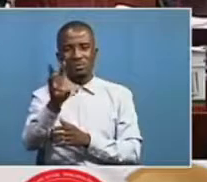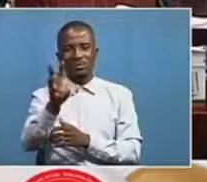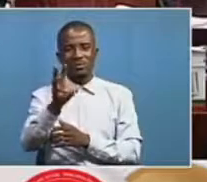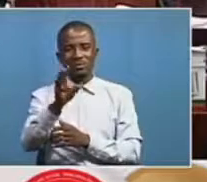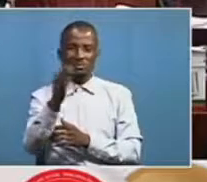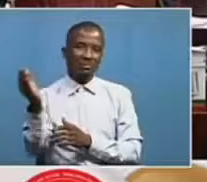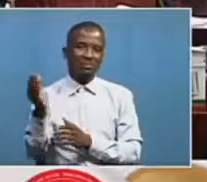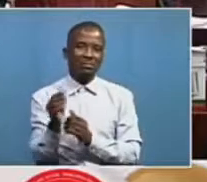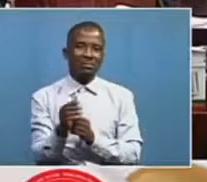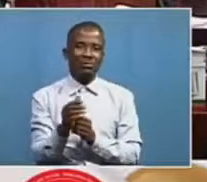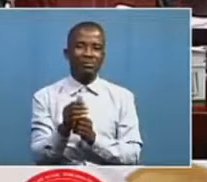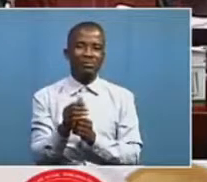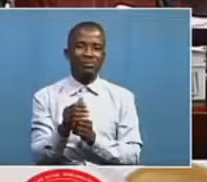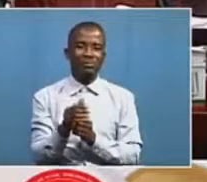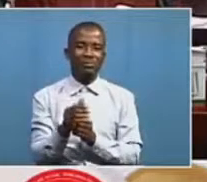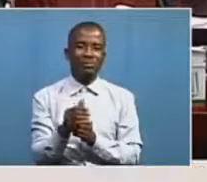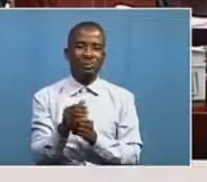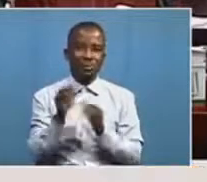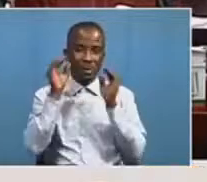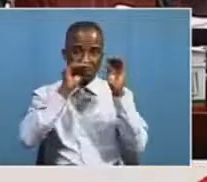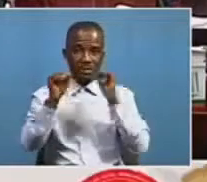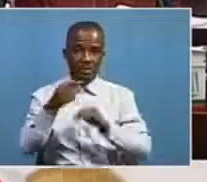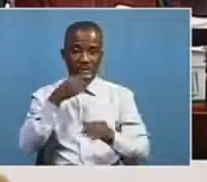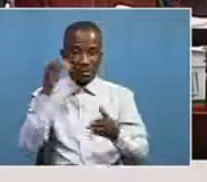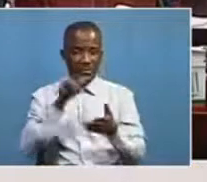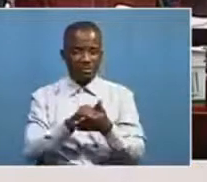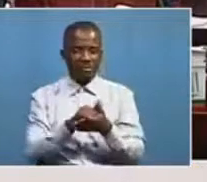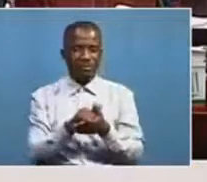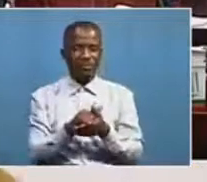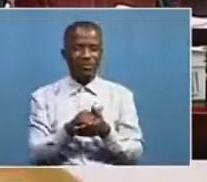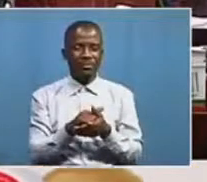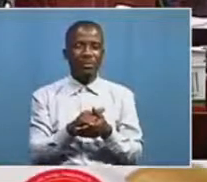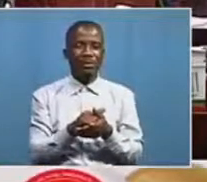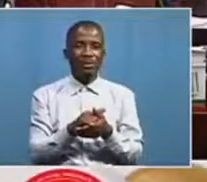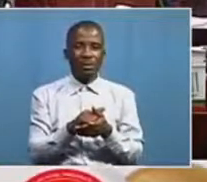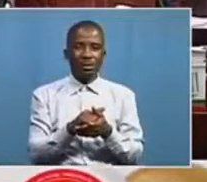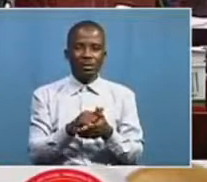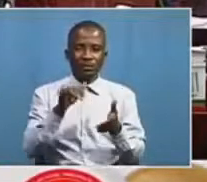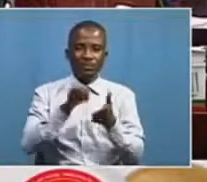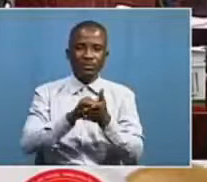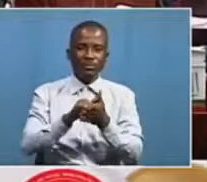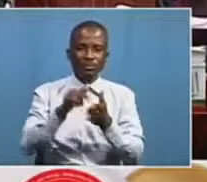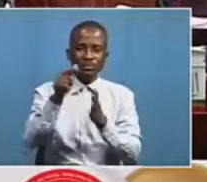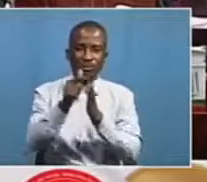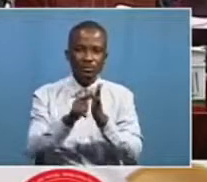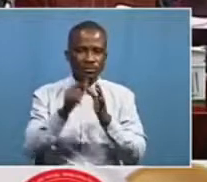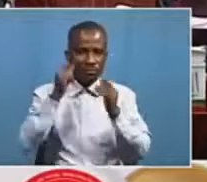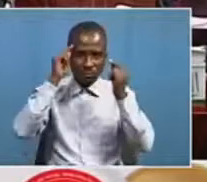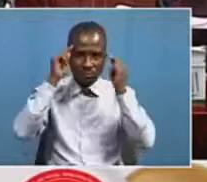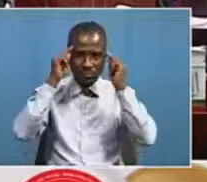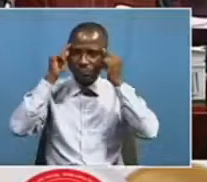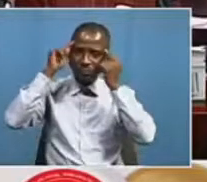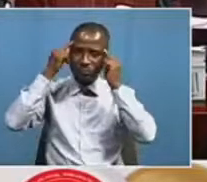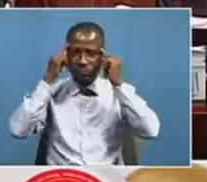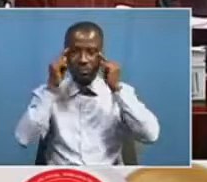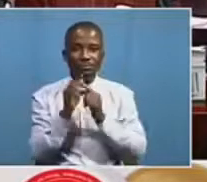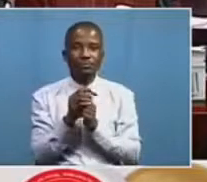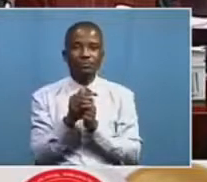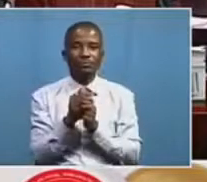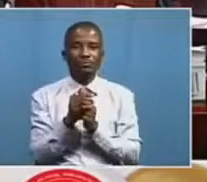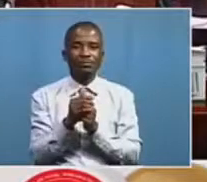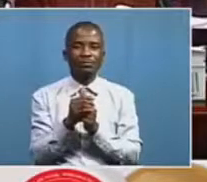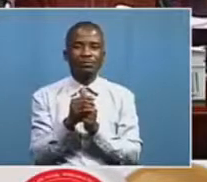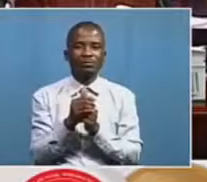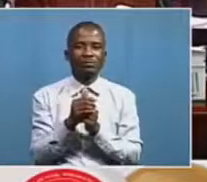Report 125 observed as, quote, this states the common law presumption of omnia presumuntur rete